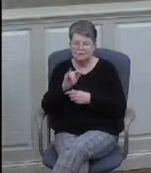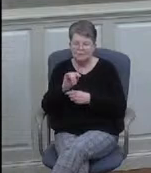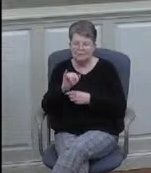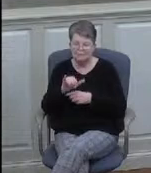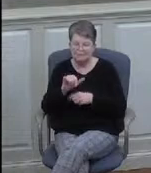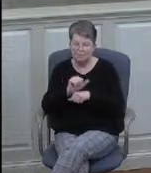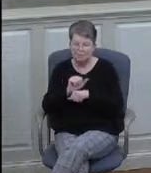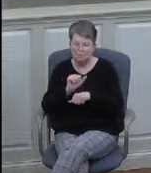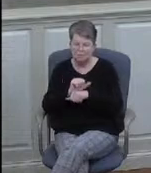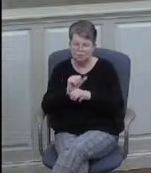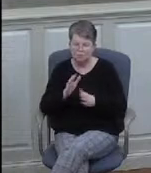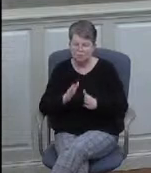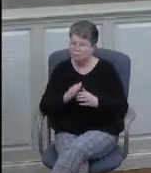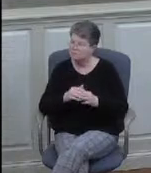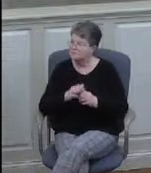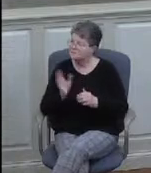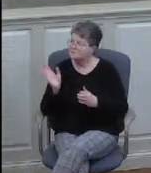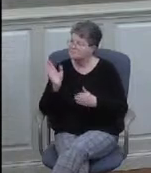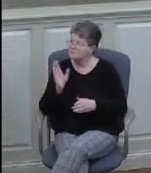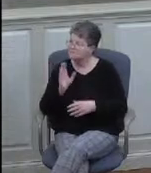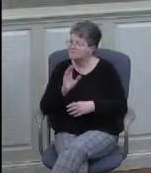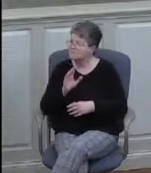Yes. Mr. Terry?